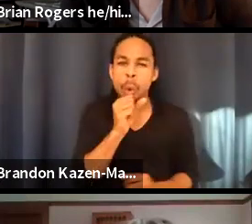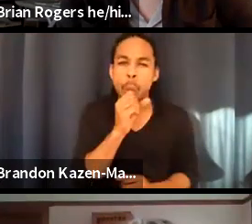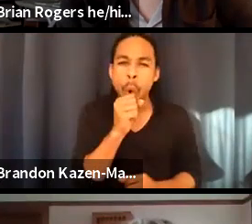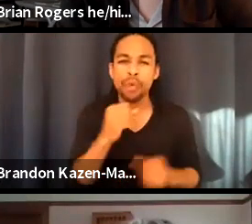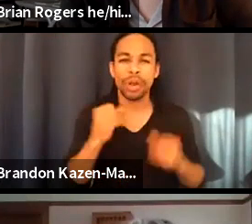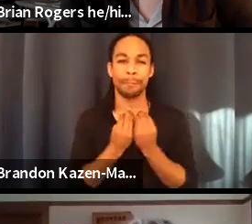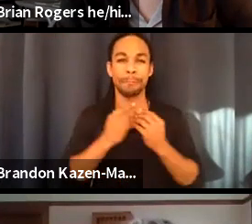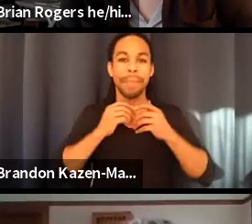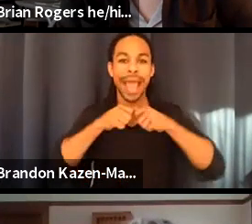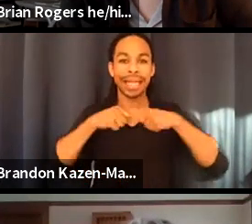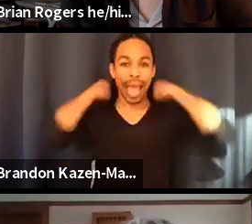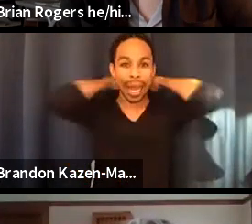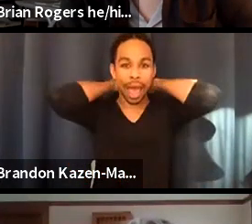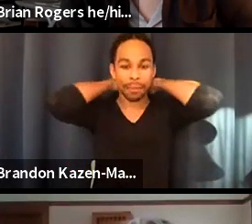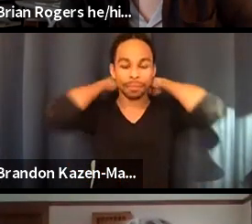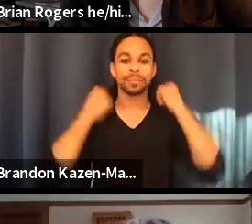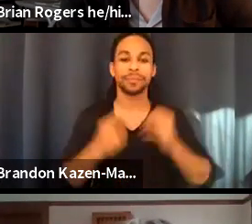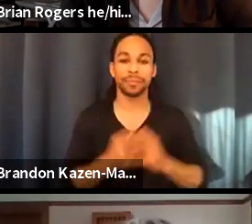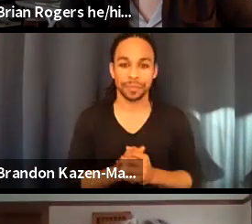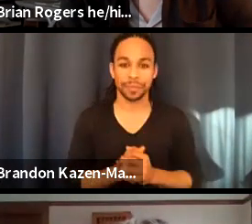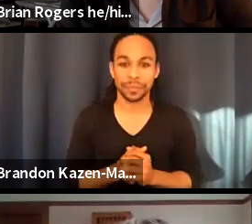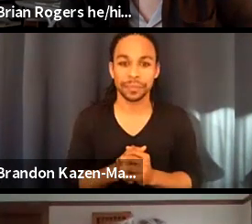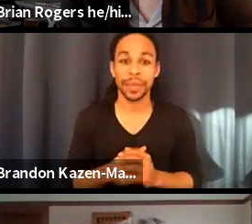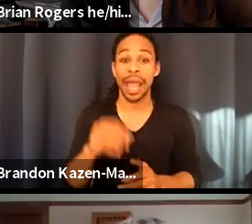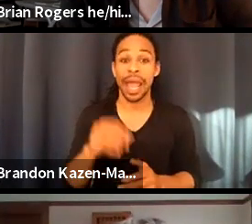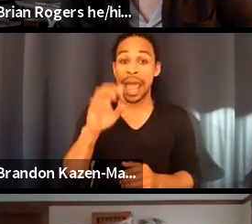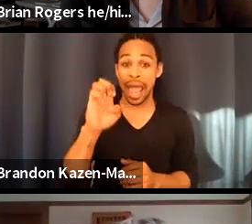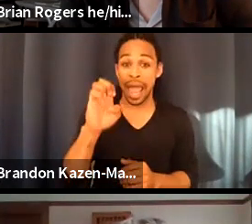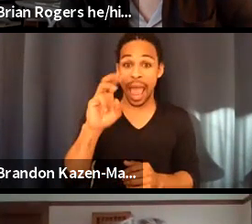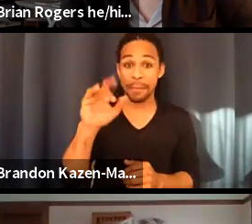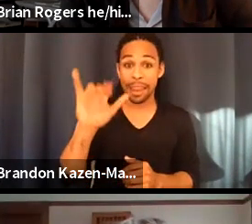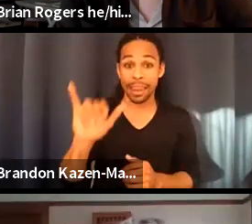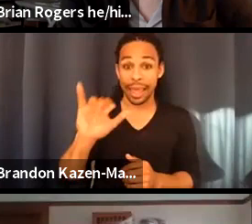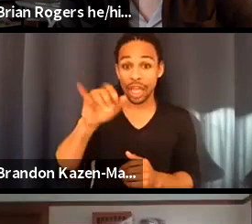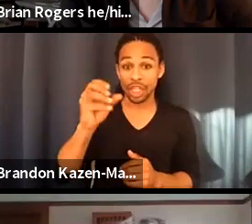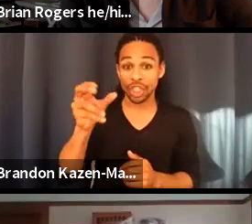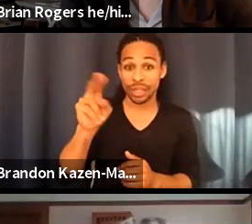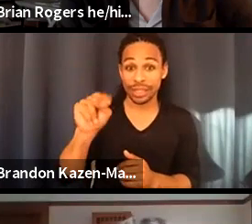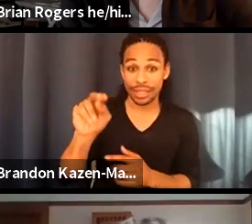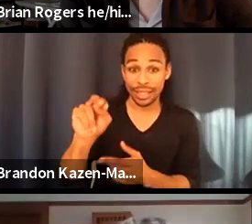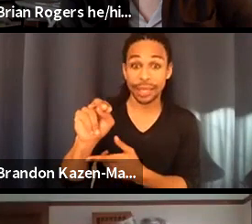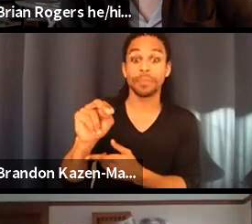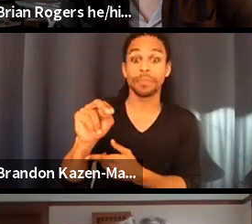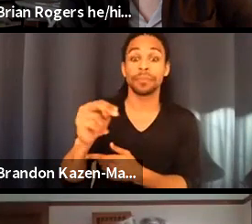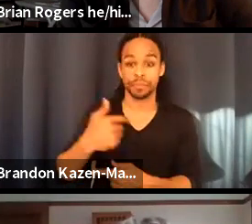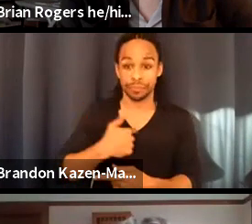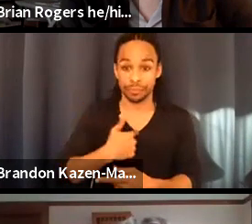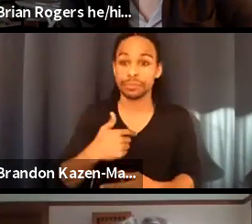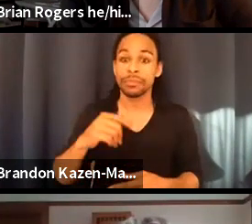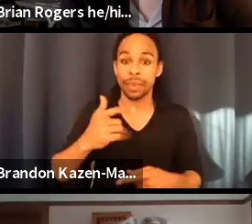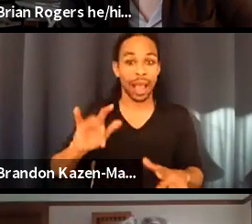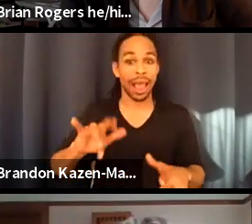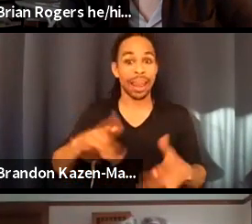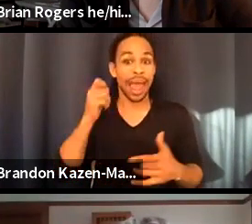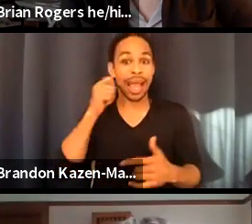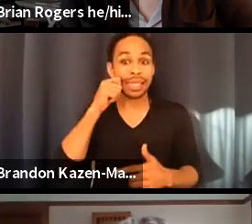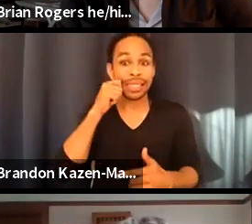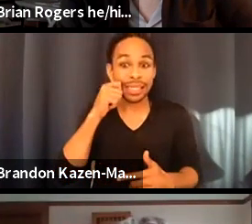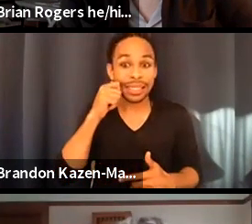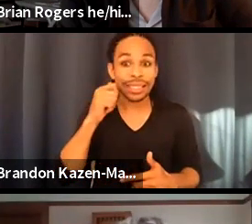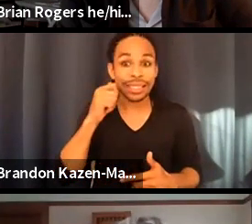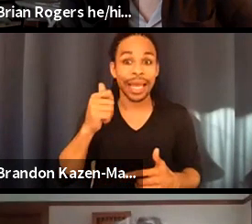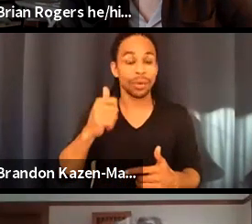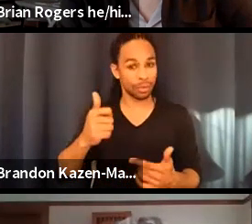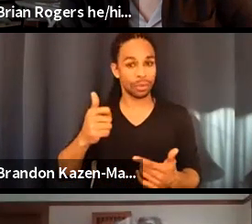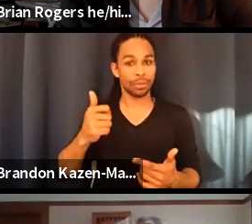I'm Emily Johnson, a light-skinned Yupik woman with long dark hair, wearing a